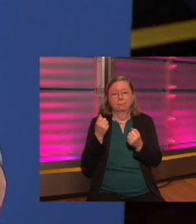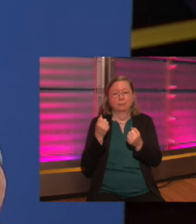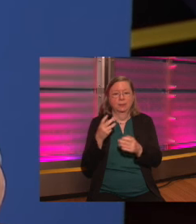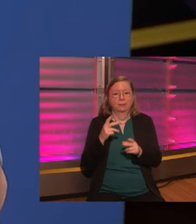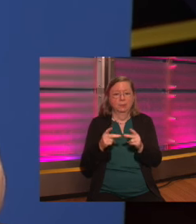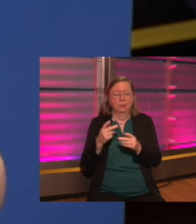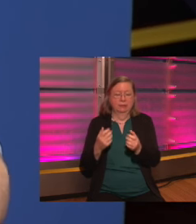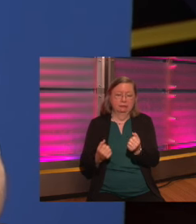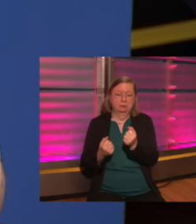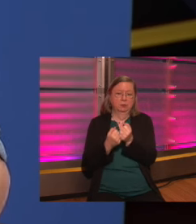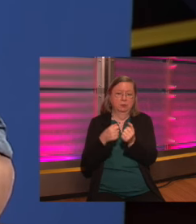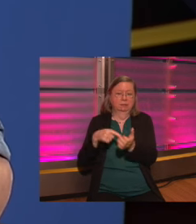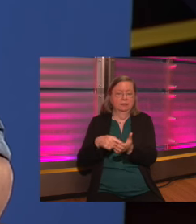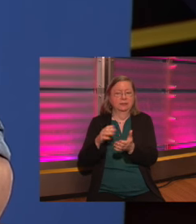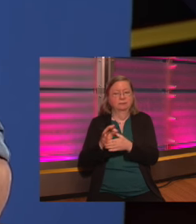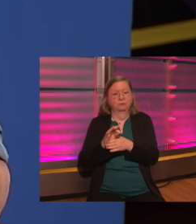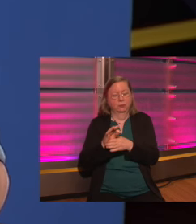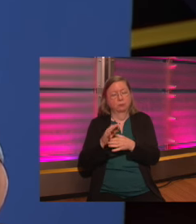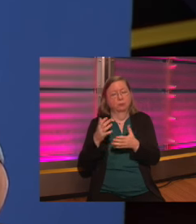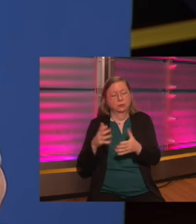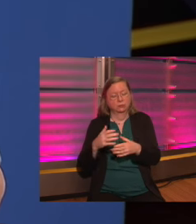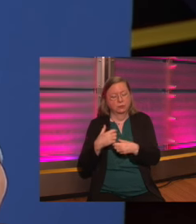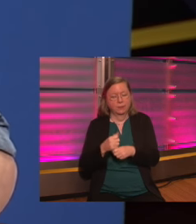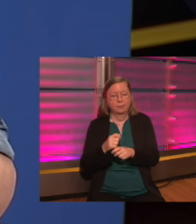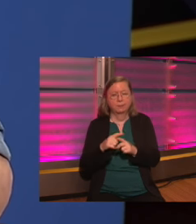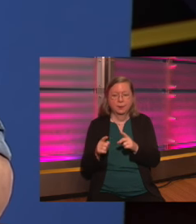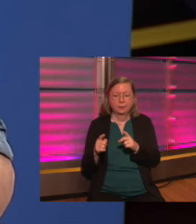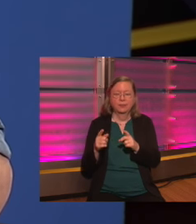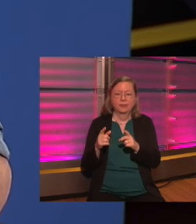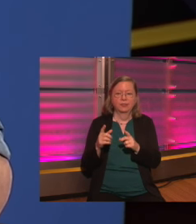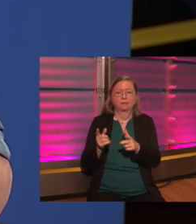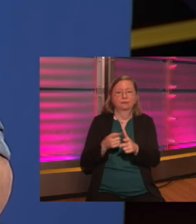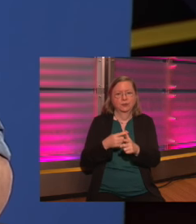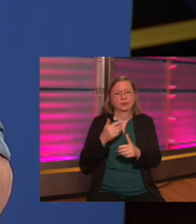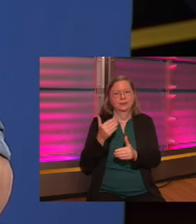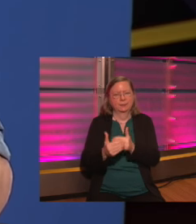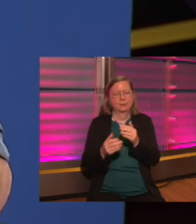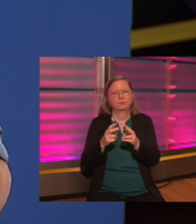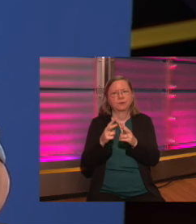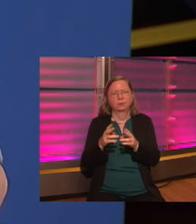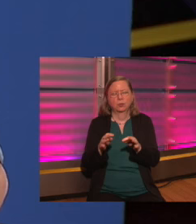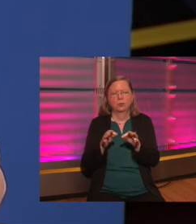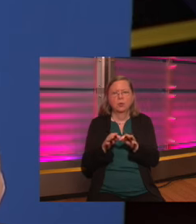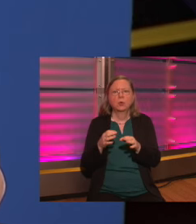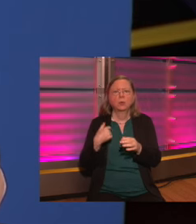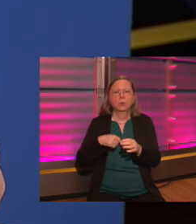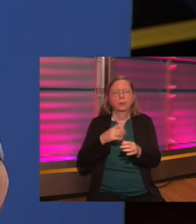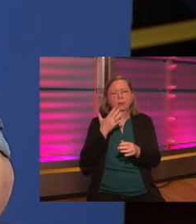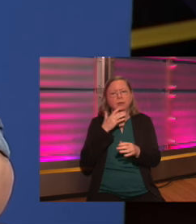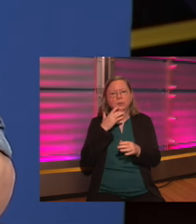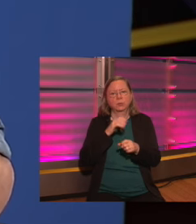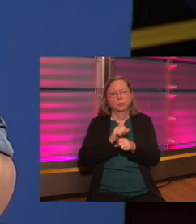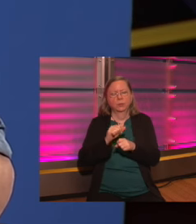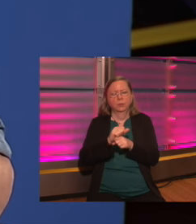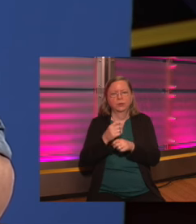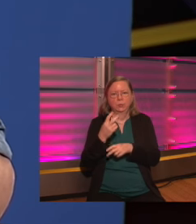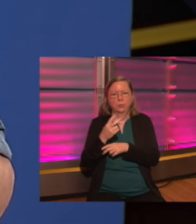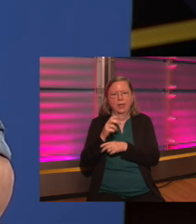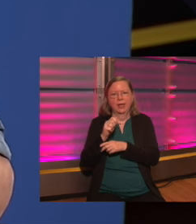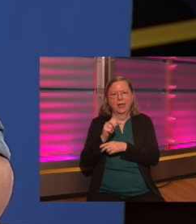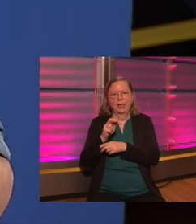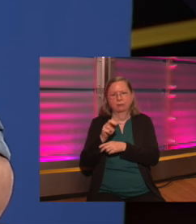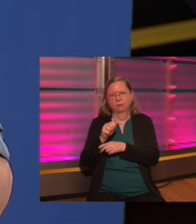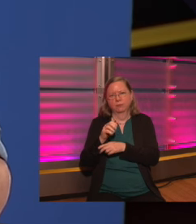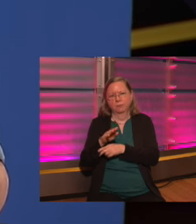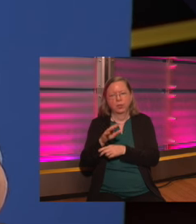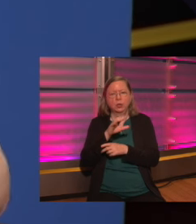that first step is really important. And we actually were lucky to work with two Arab co-producers on this film, which was amazing. Kind